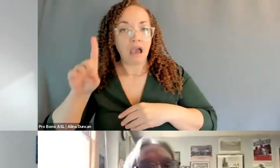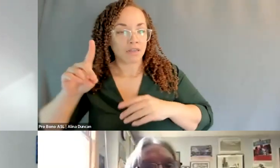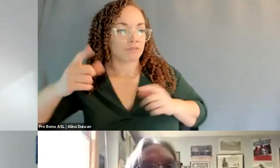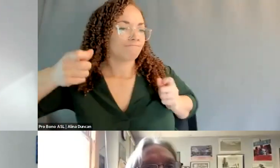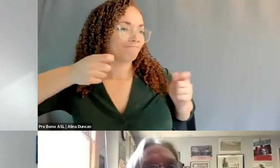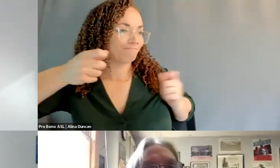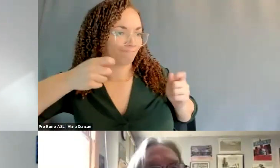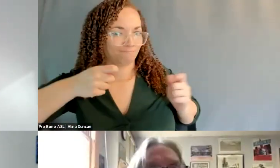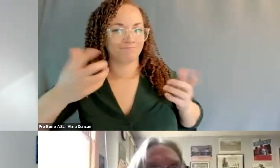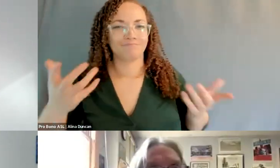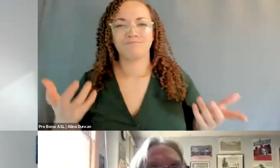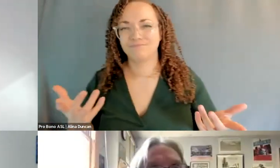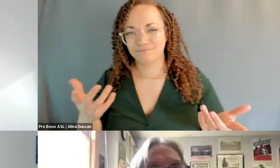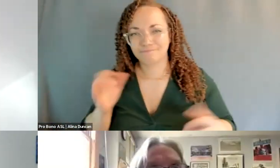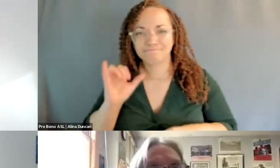say more about